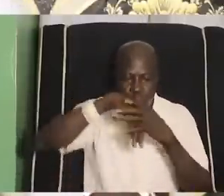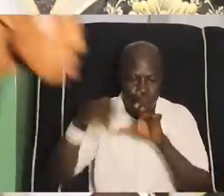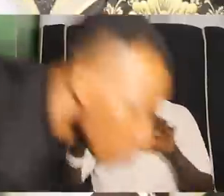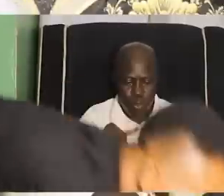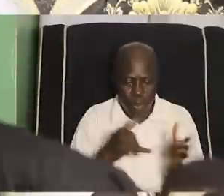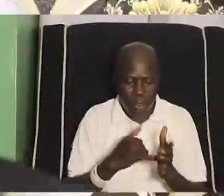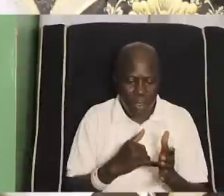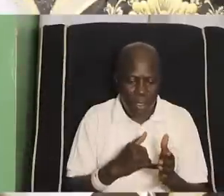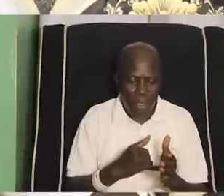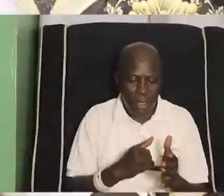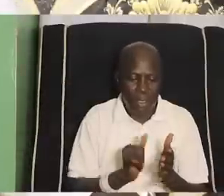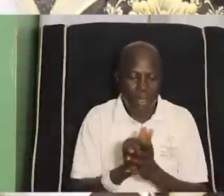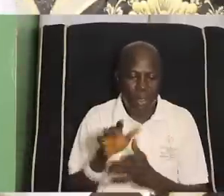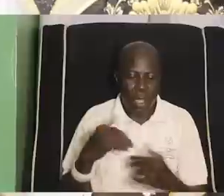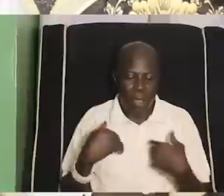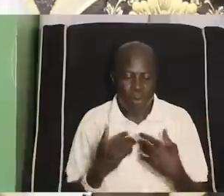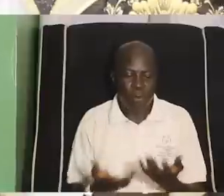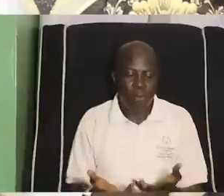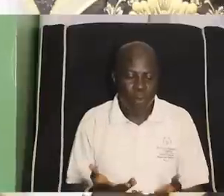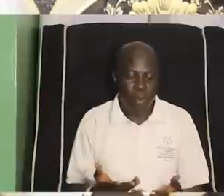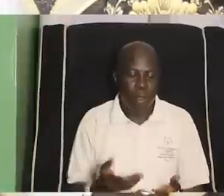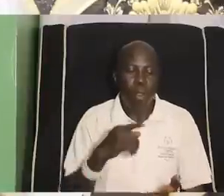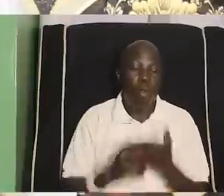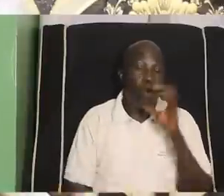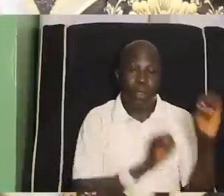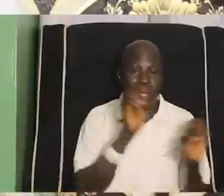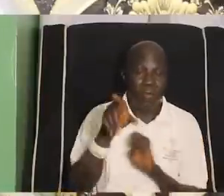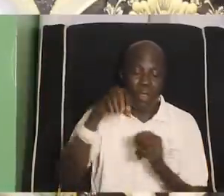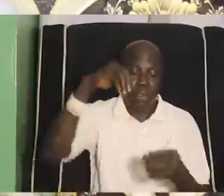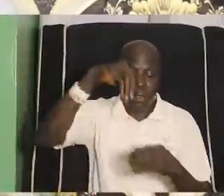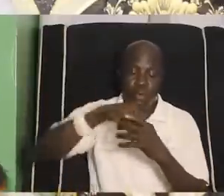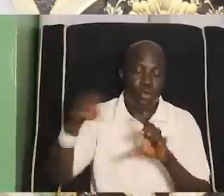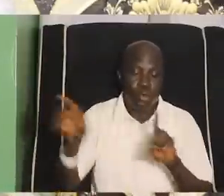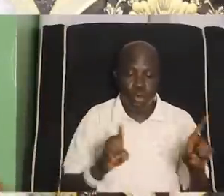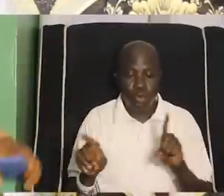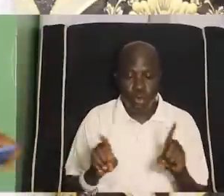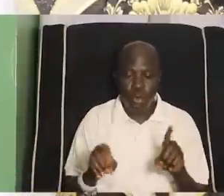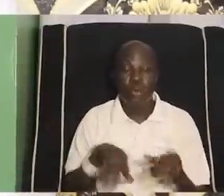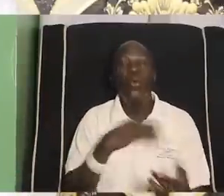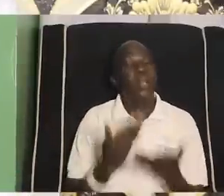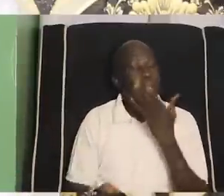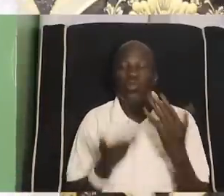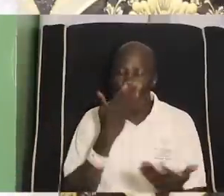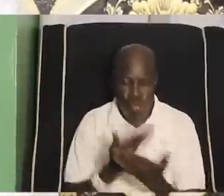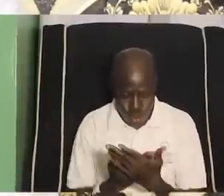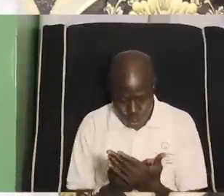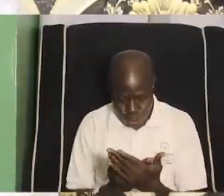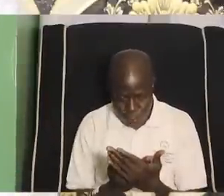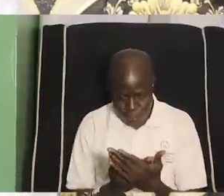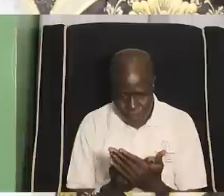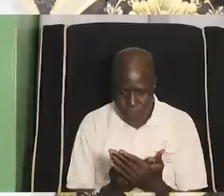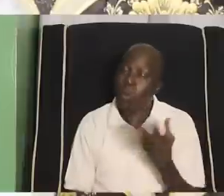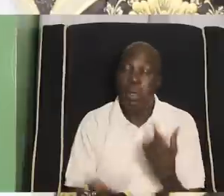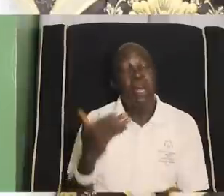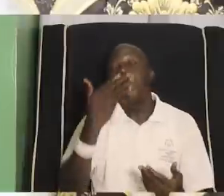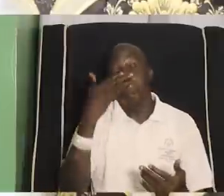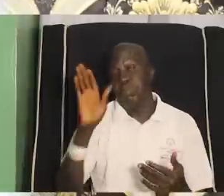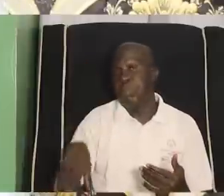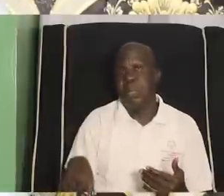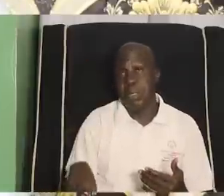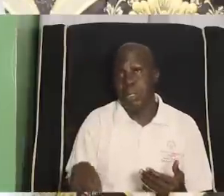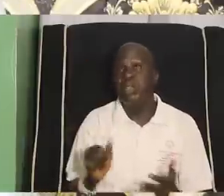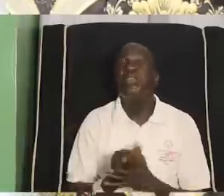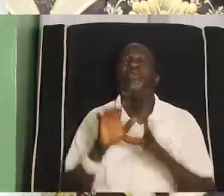Bashi, only living. Boboto Bashi, whatever you do, Bashi, whether good or